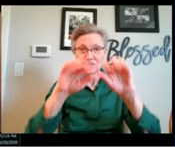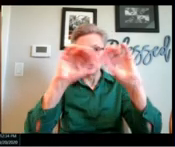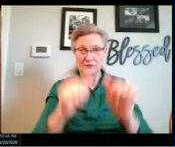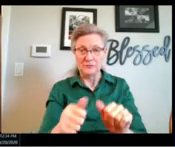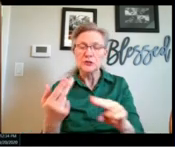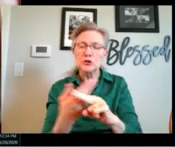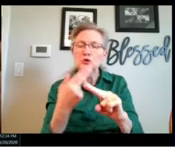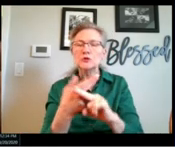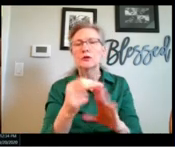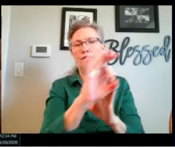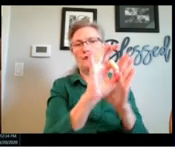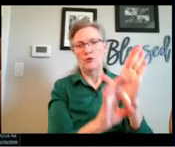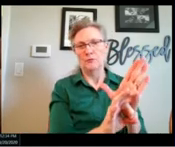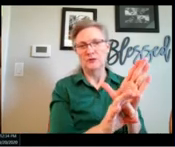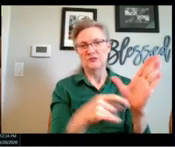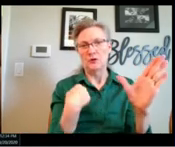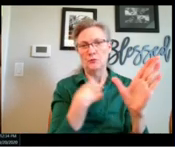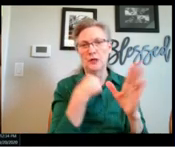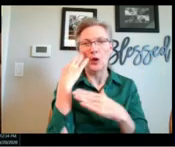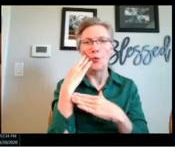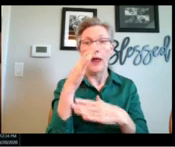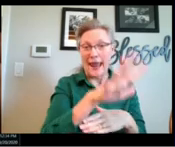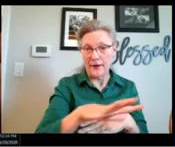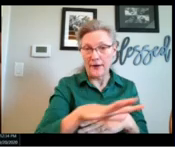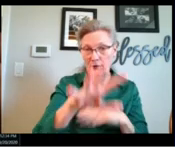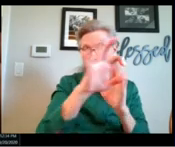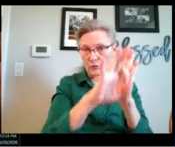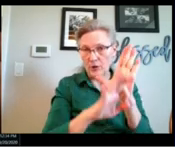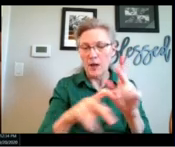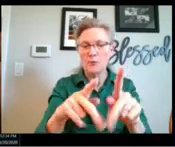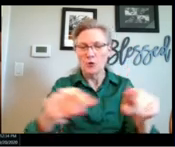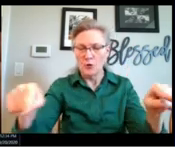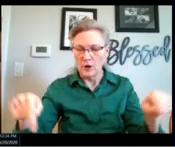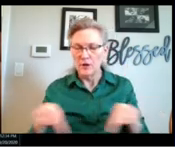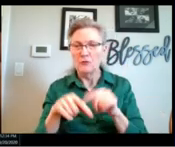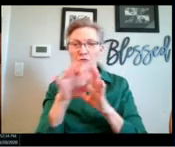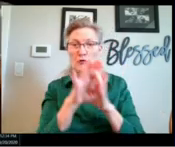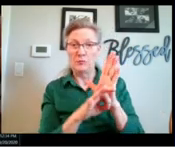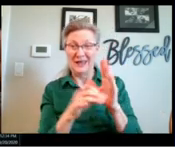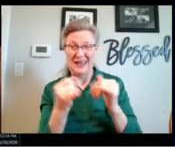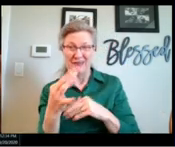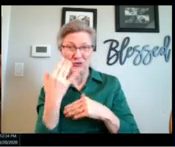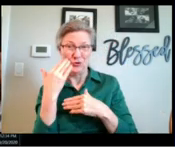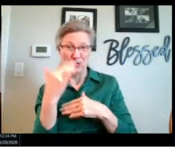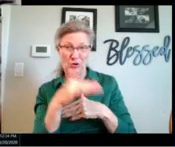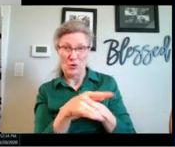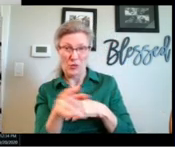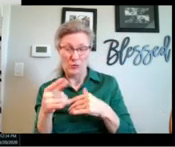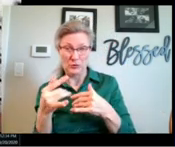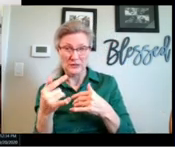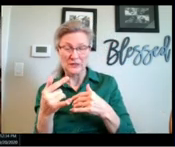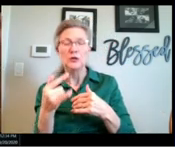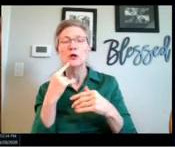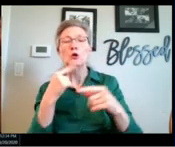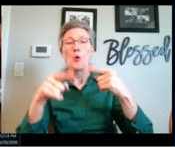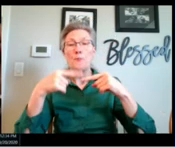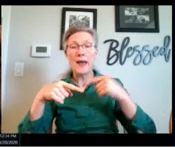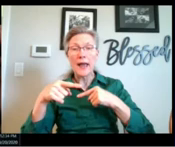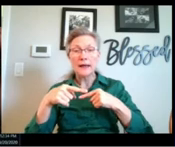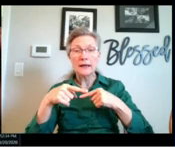area formula and using this perimeter formula. If either one of those formulas wasn't familiar to you, then you need to go back